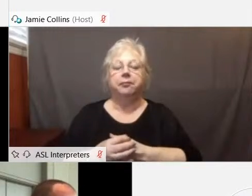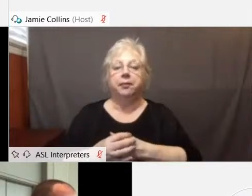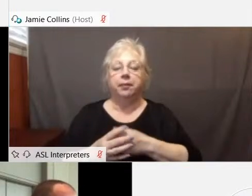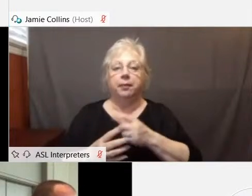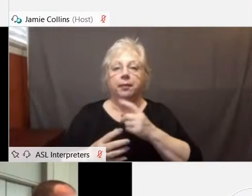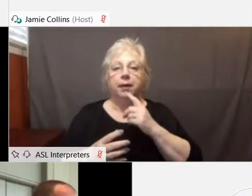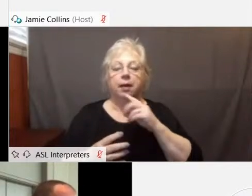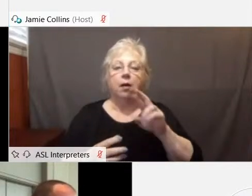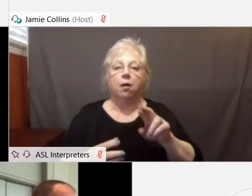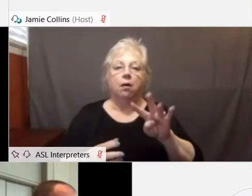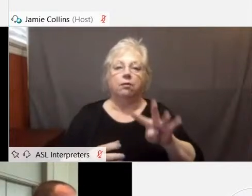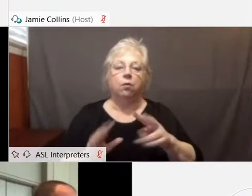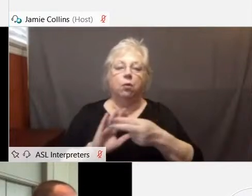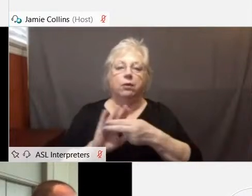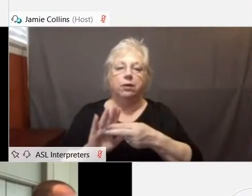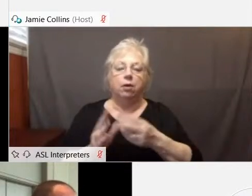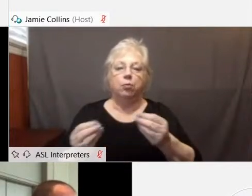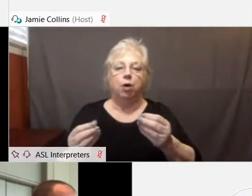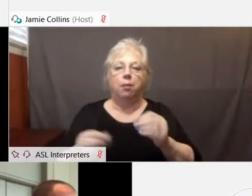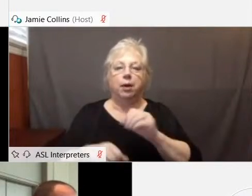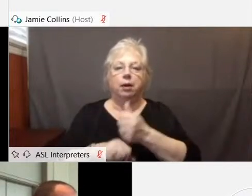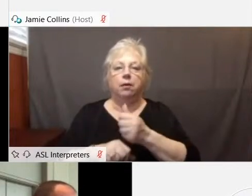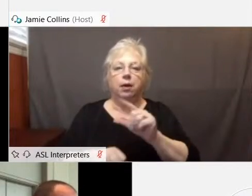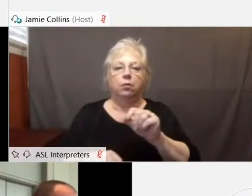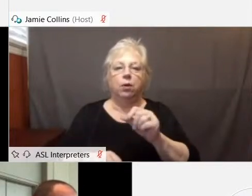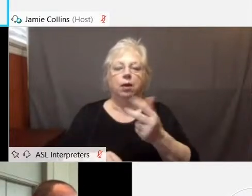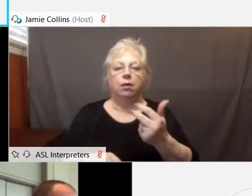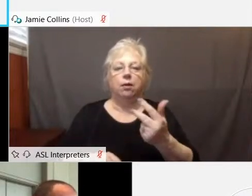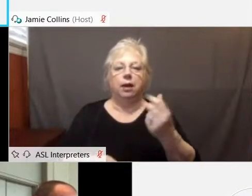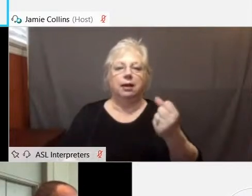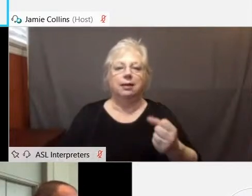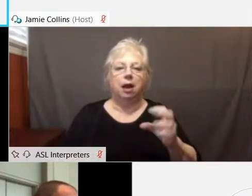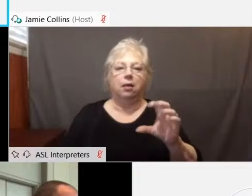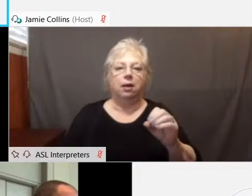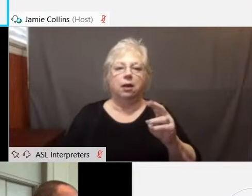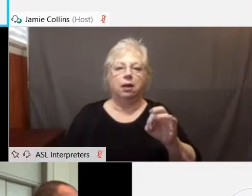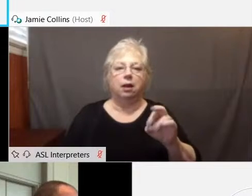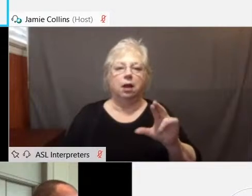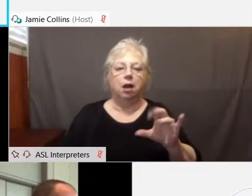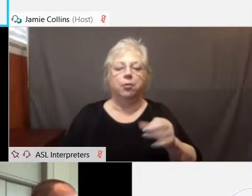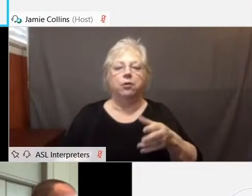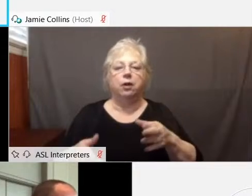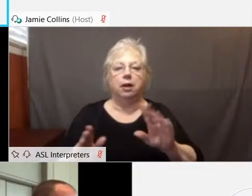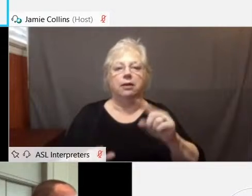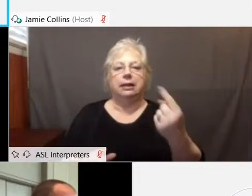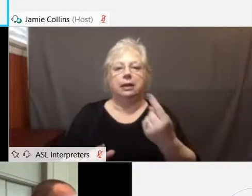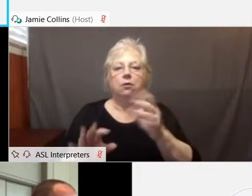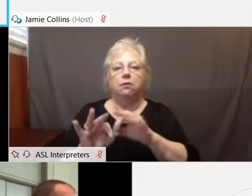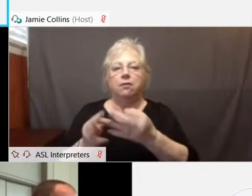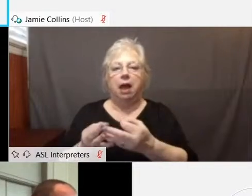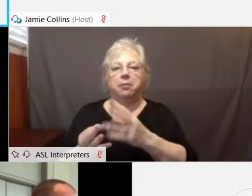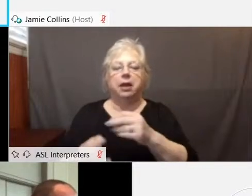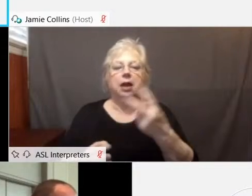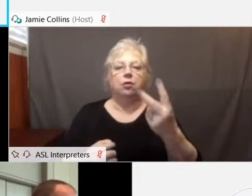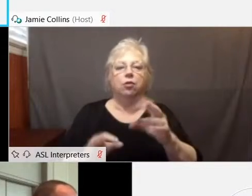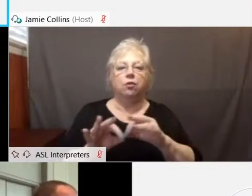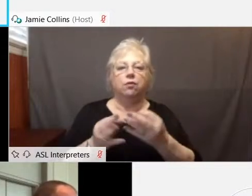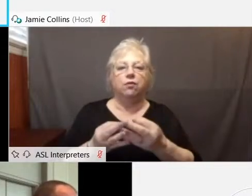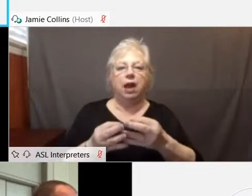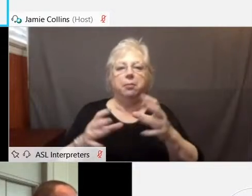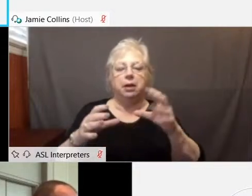R4 zone property located at 2013 South Commerce Street allows single-family and two-family duplex